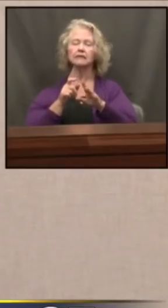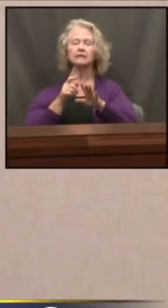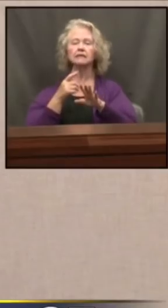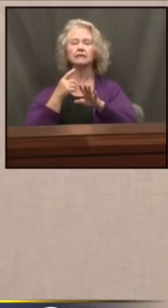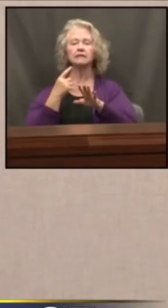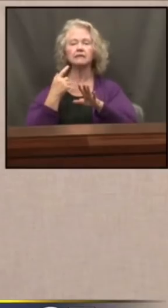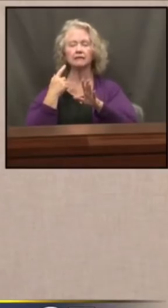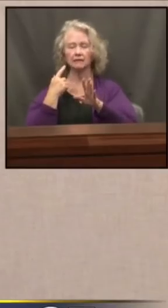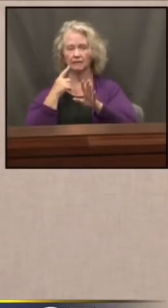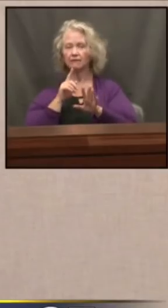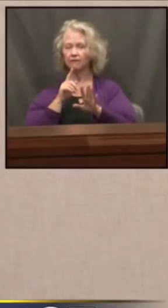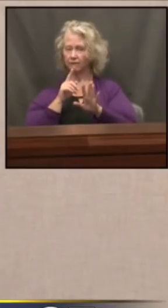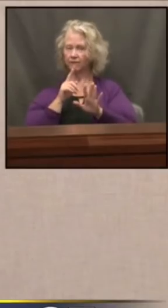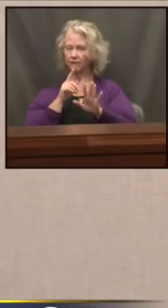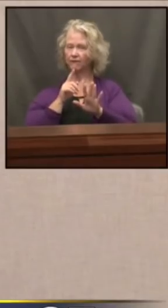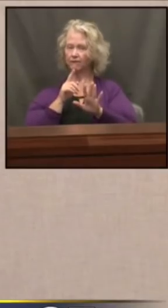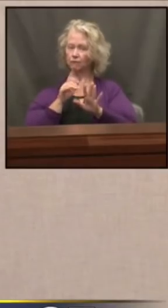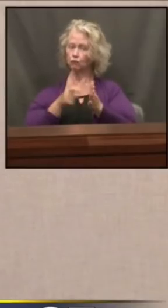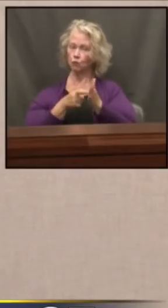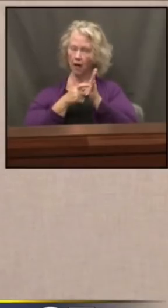part, COVID testing is free.